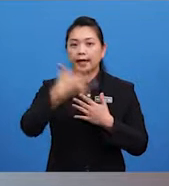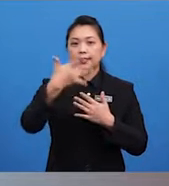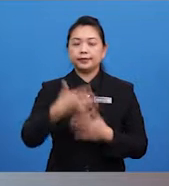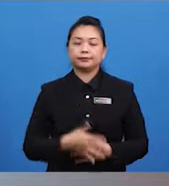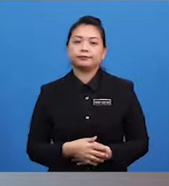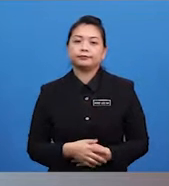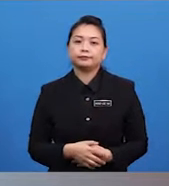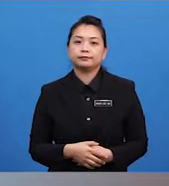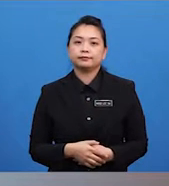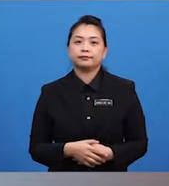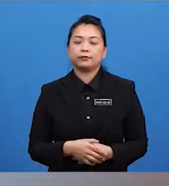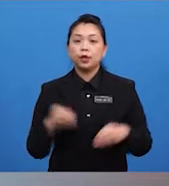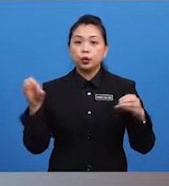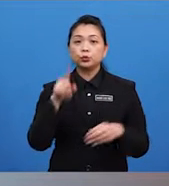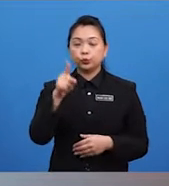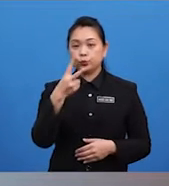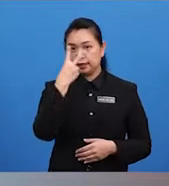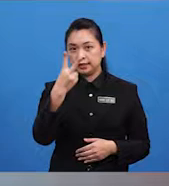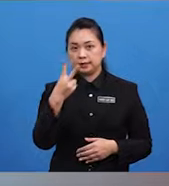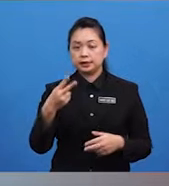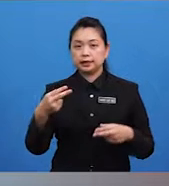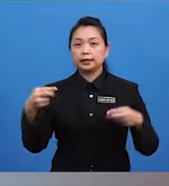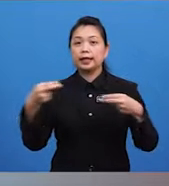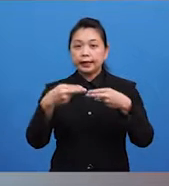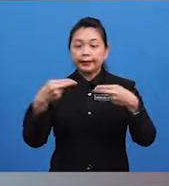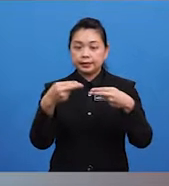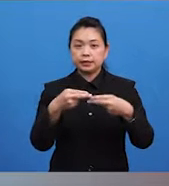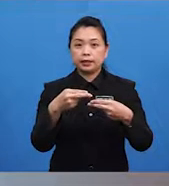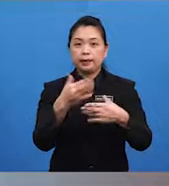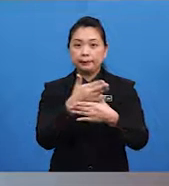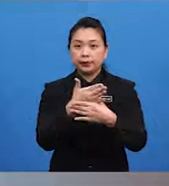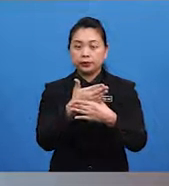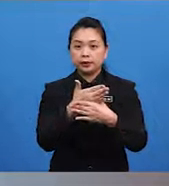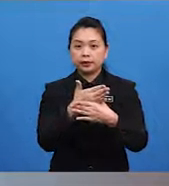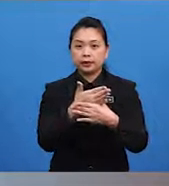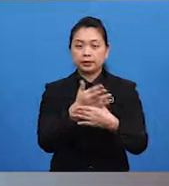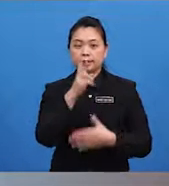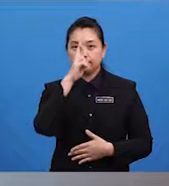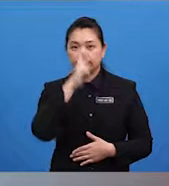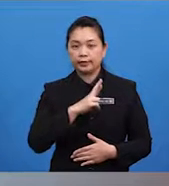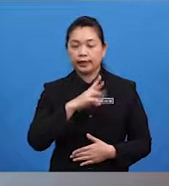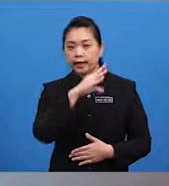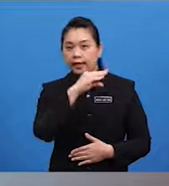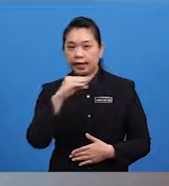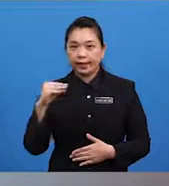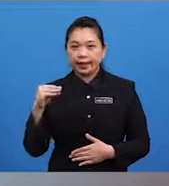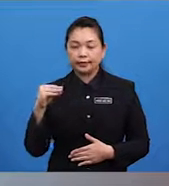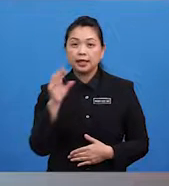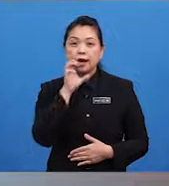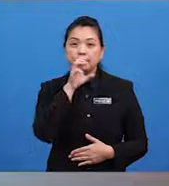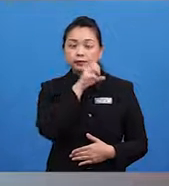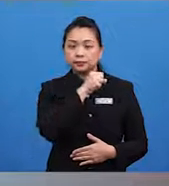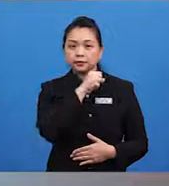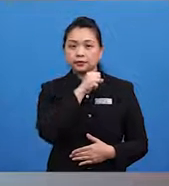stated. Do you see the connection between the words in red? On the assumption that the family will